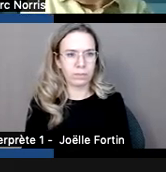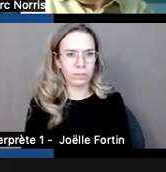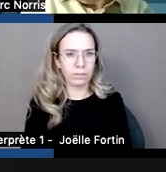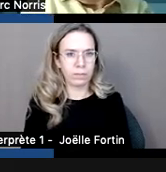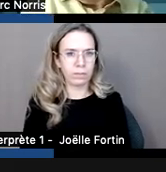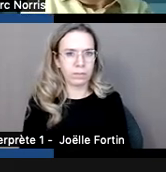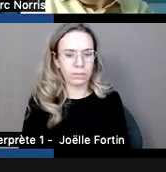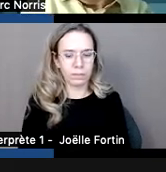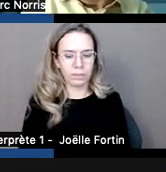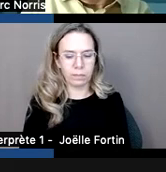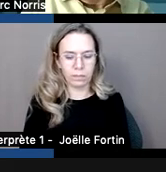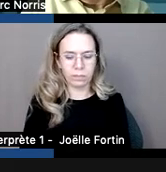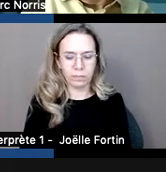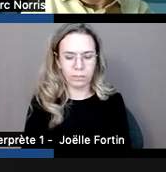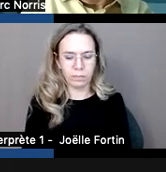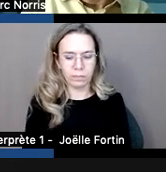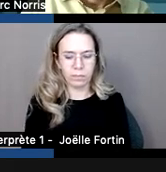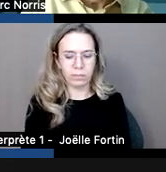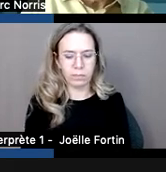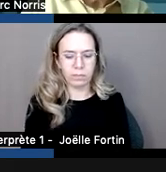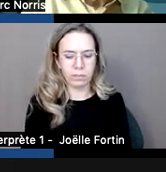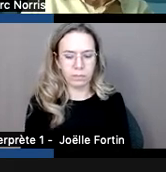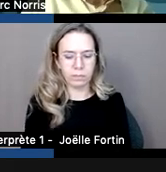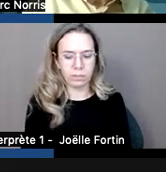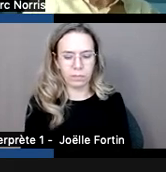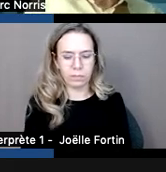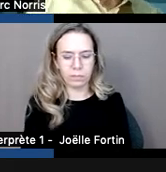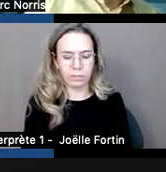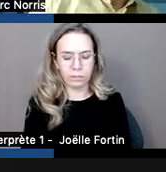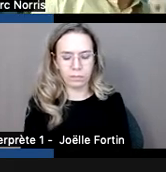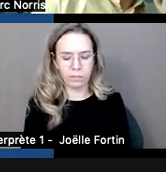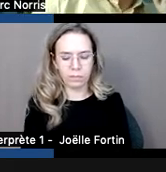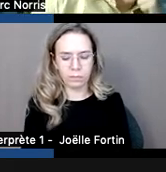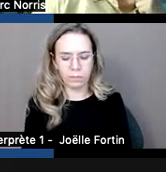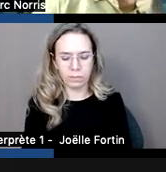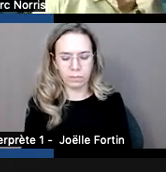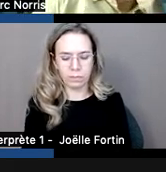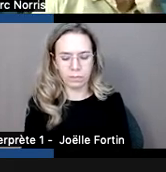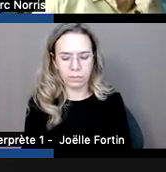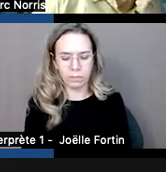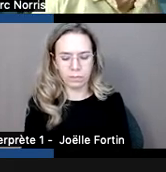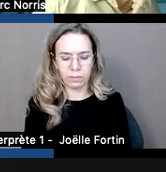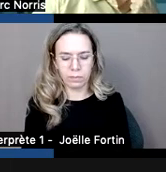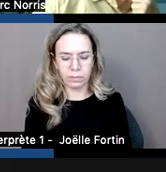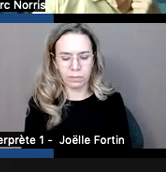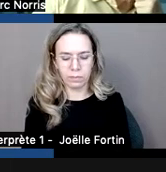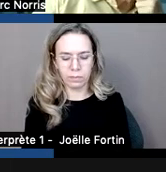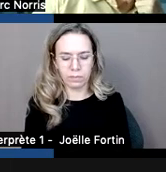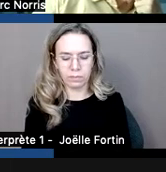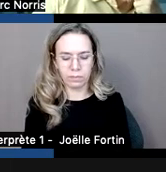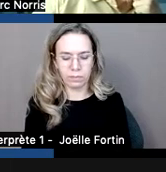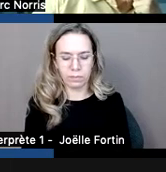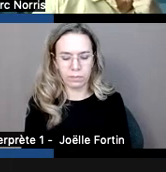choice allows us to be human as well when we interact with the person with